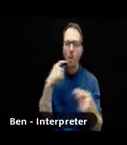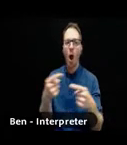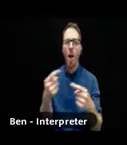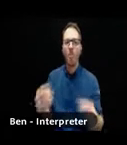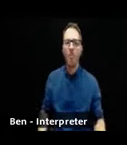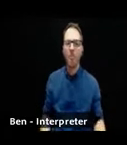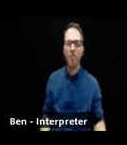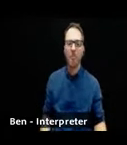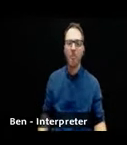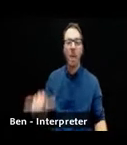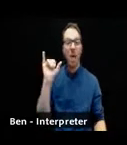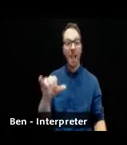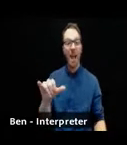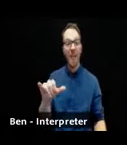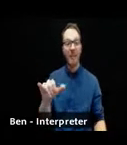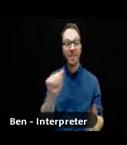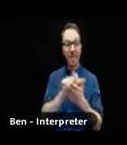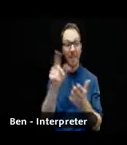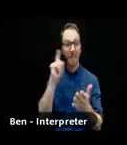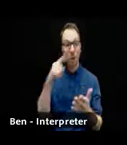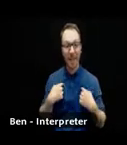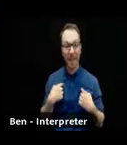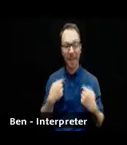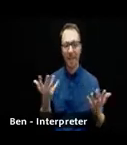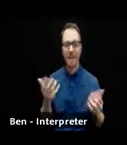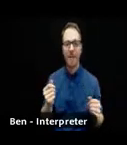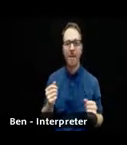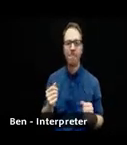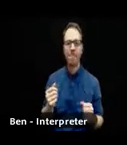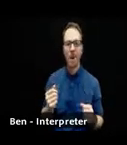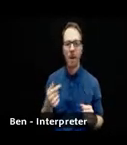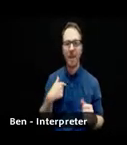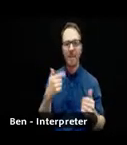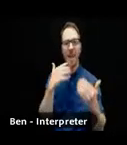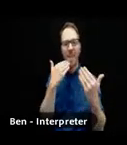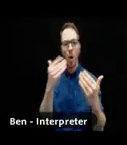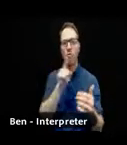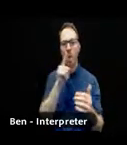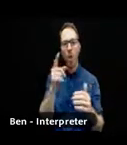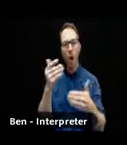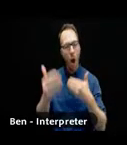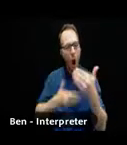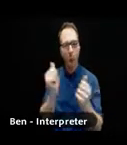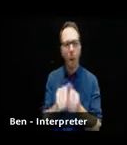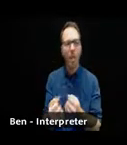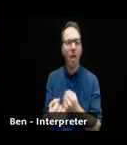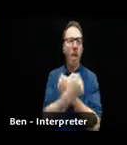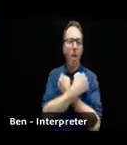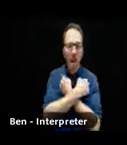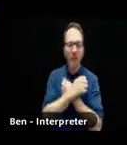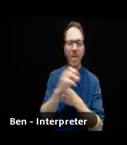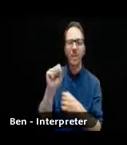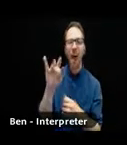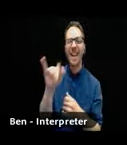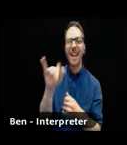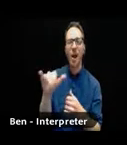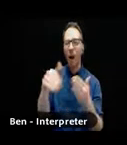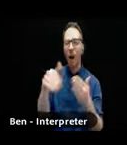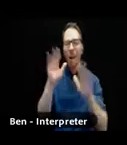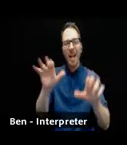So that's it for me. I'll say thank you and really onward with love and solidarity for all the amazing work folks have done,